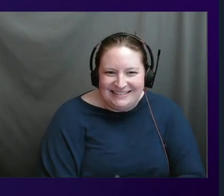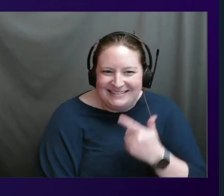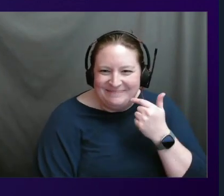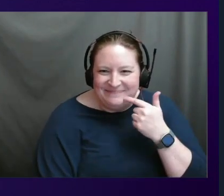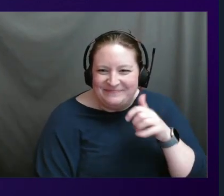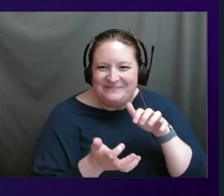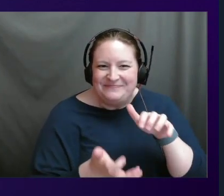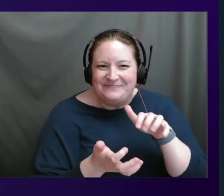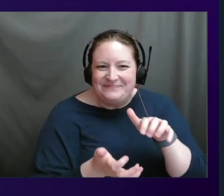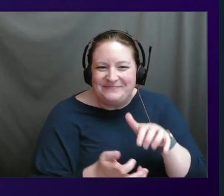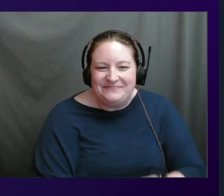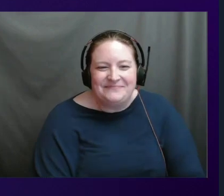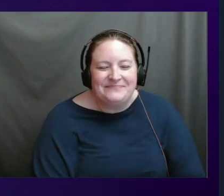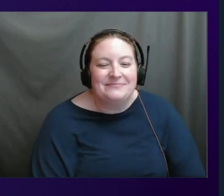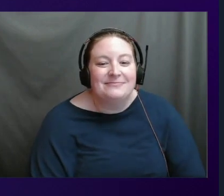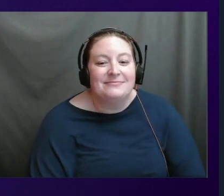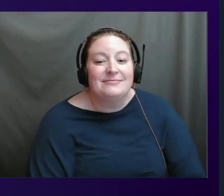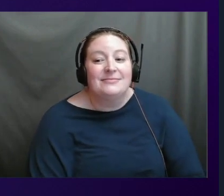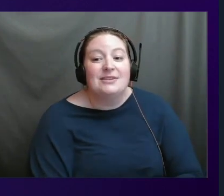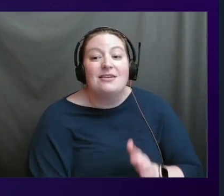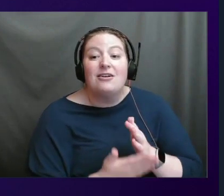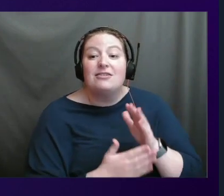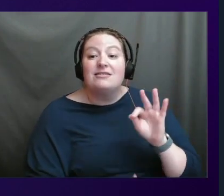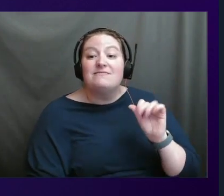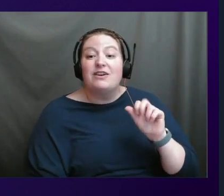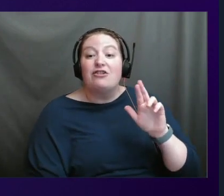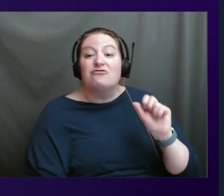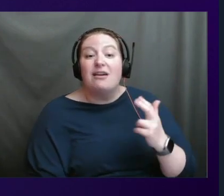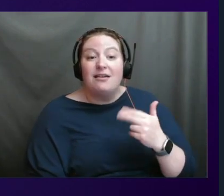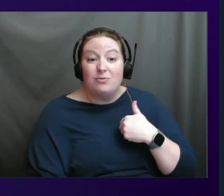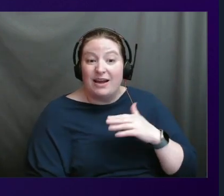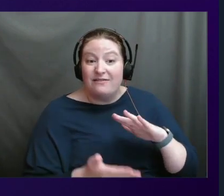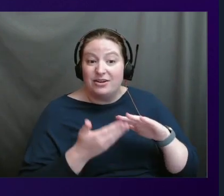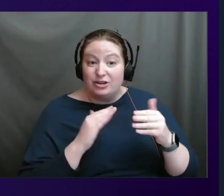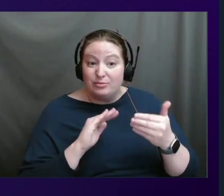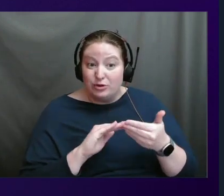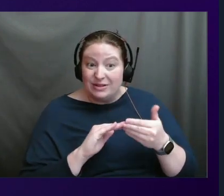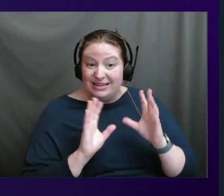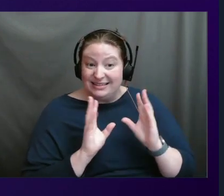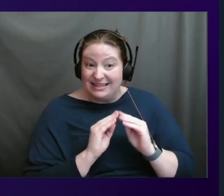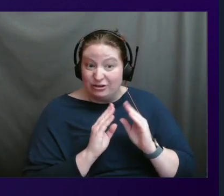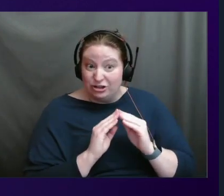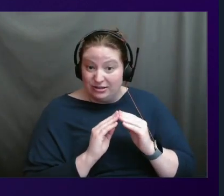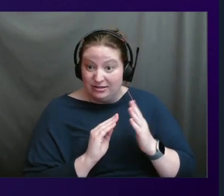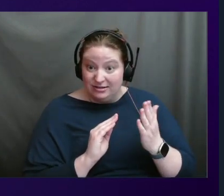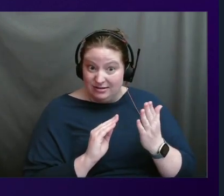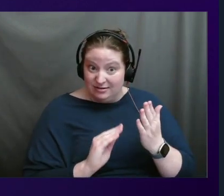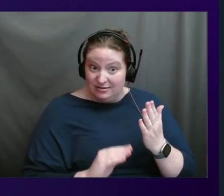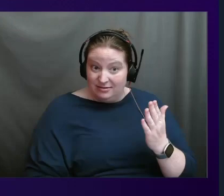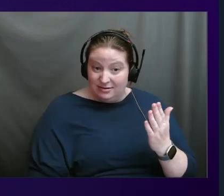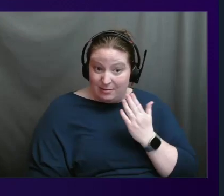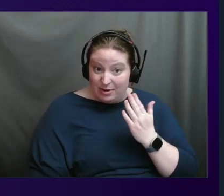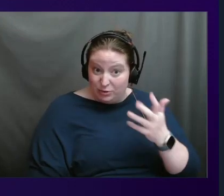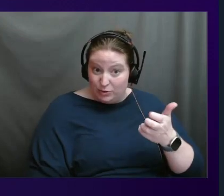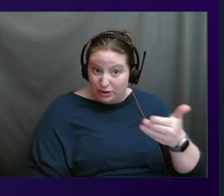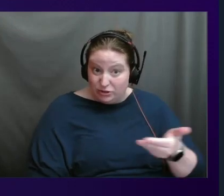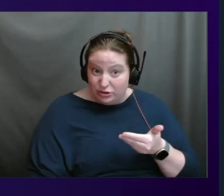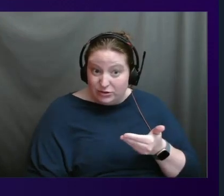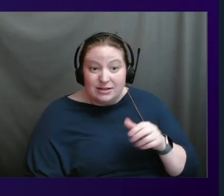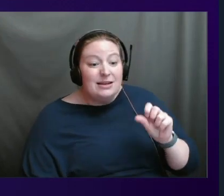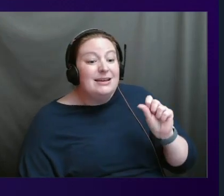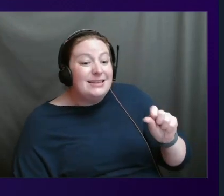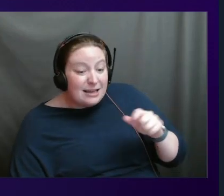All right. Farah, we've got a community session coming up. Do you want to introduce Yes, it? we're going to hear